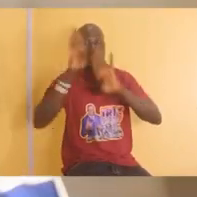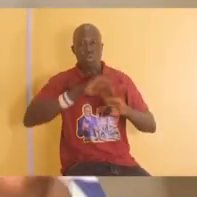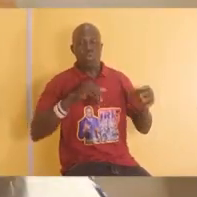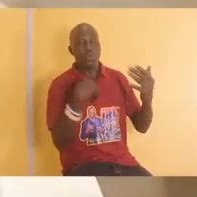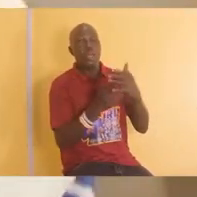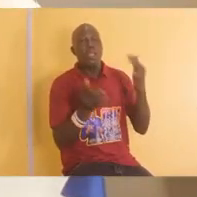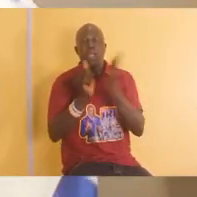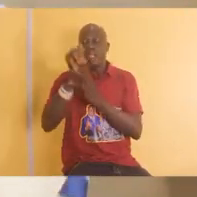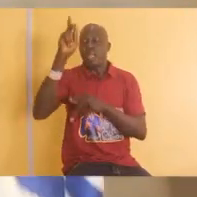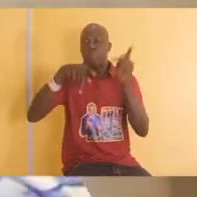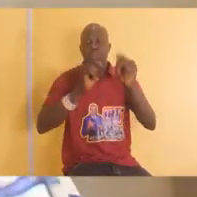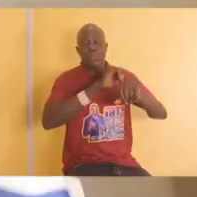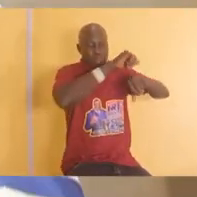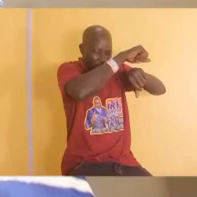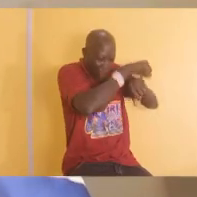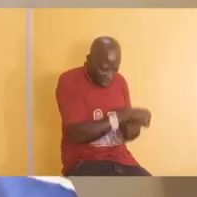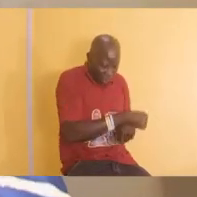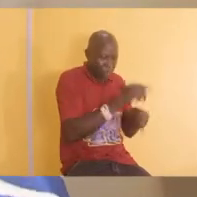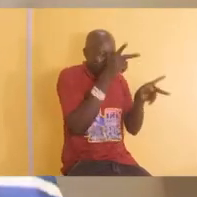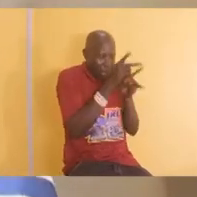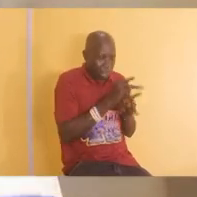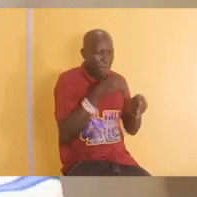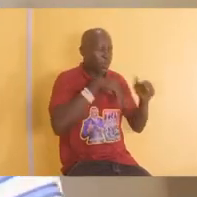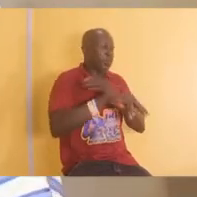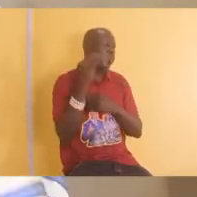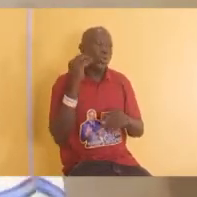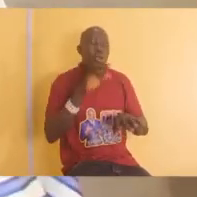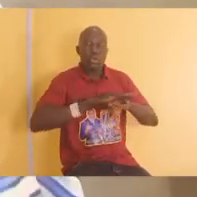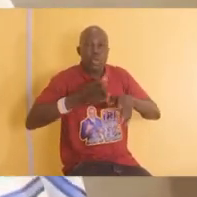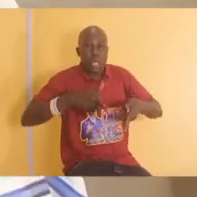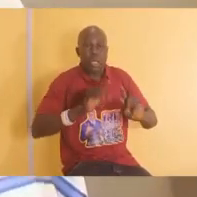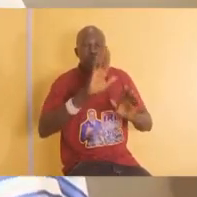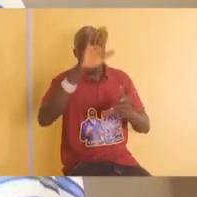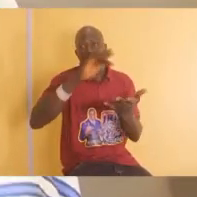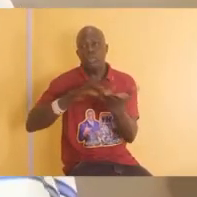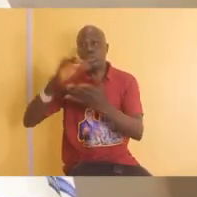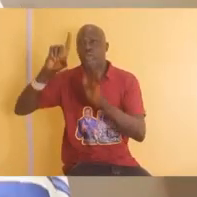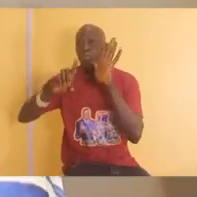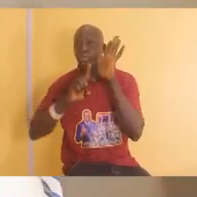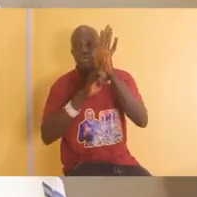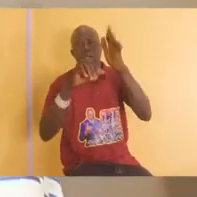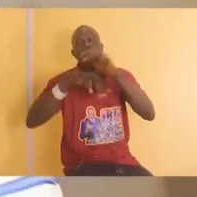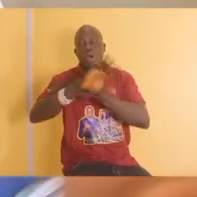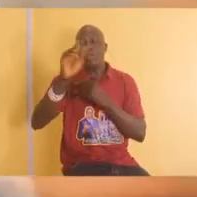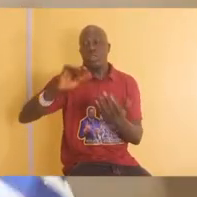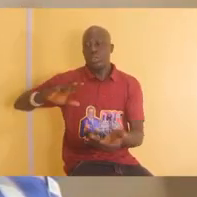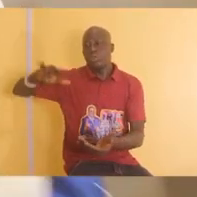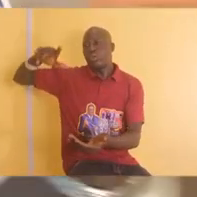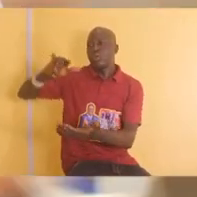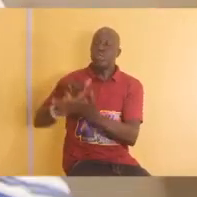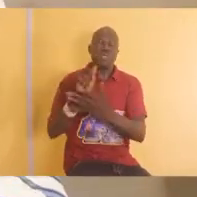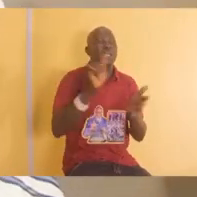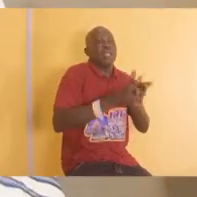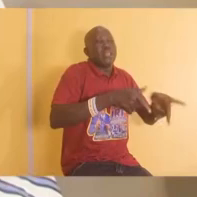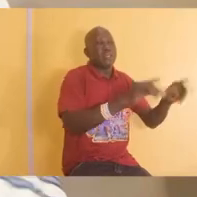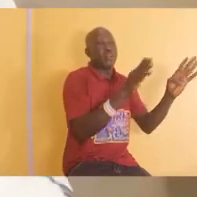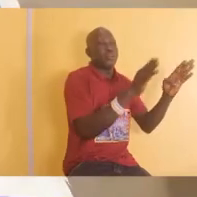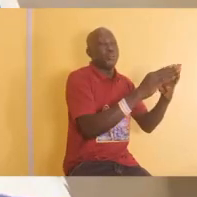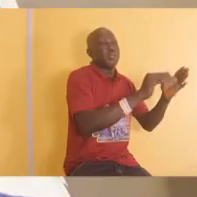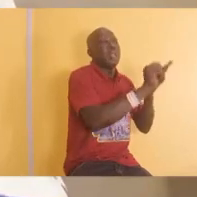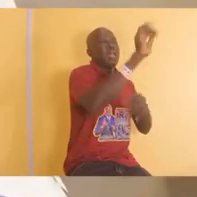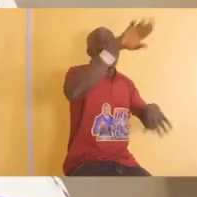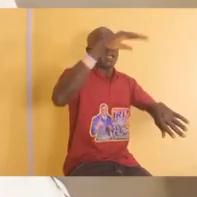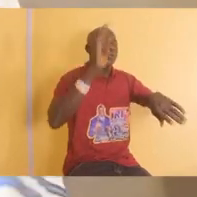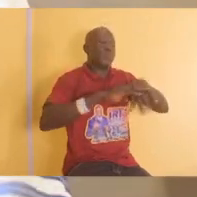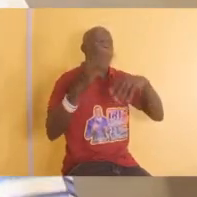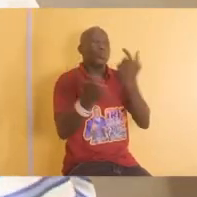miraculous will take all the government that the enemy has shot and you allow your go and your mother go bless me